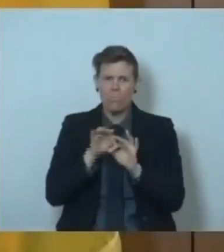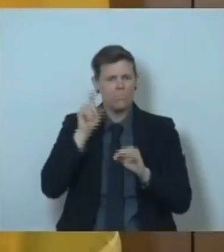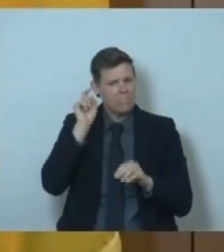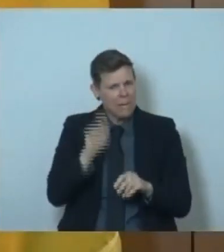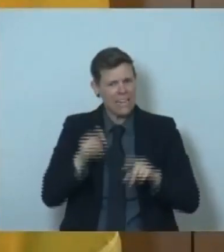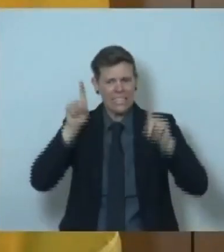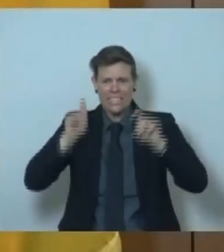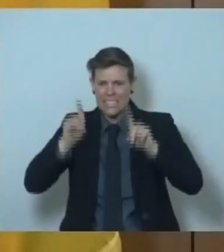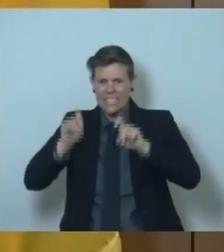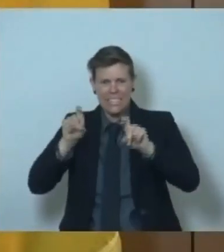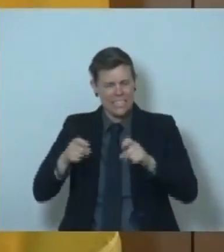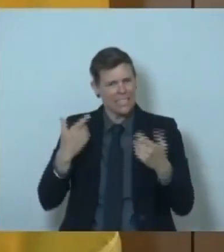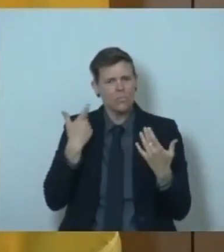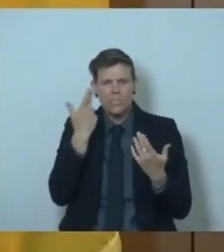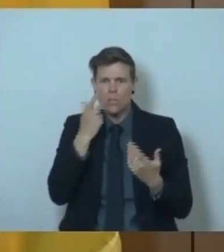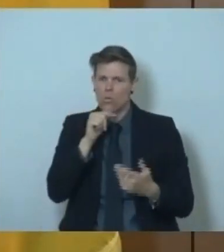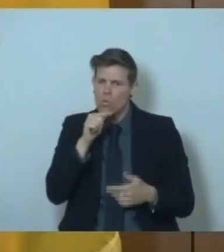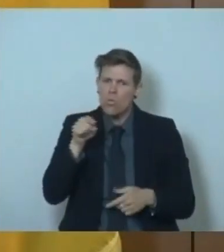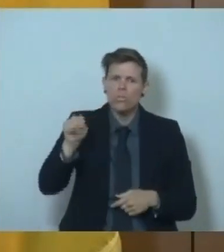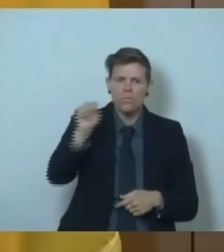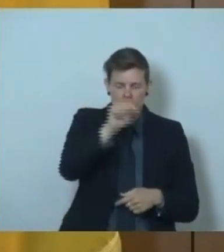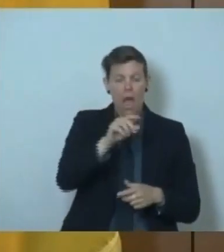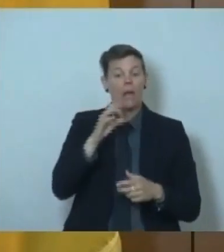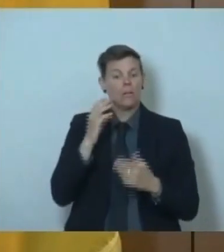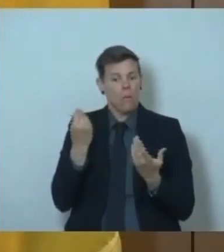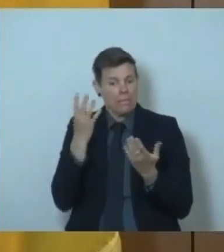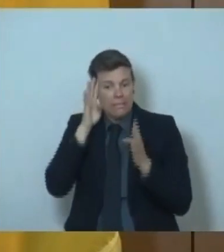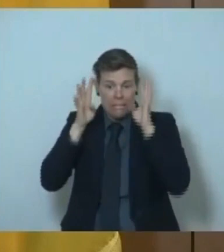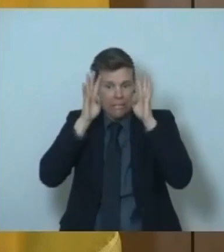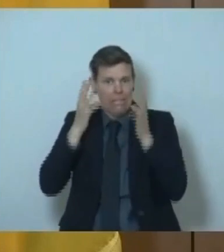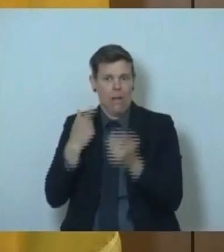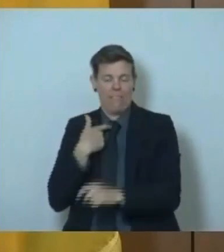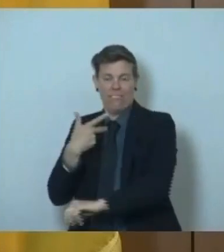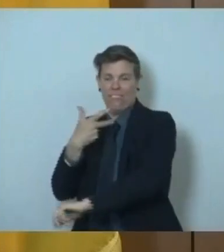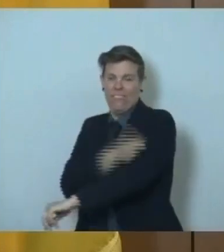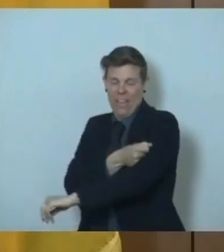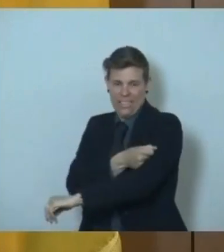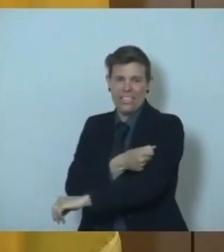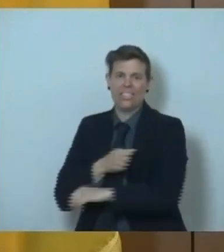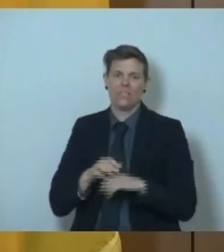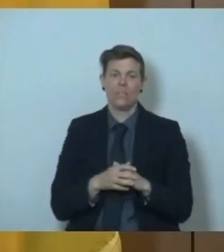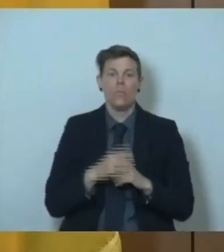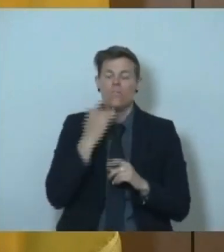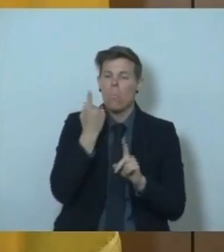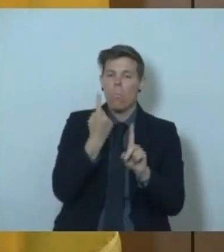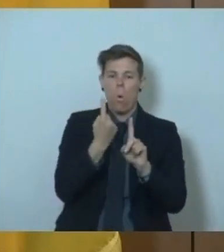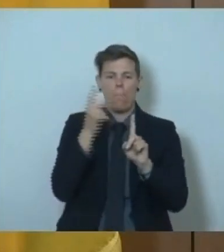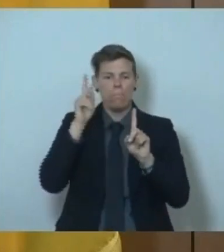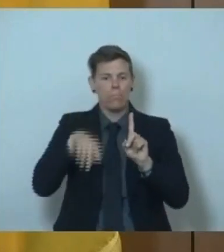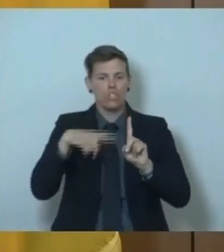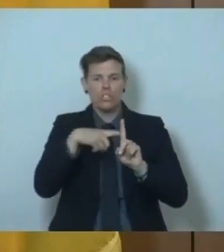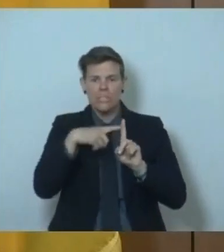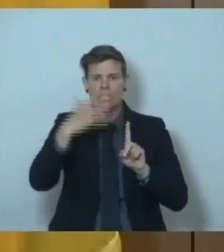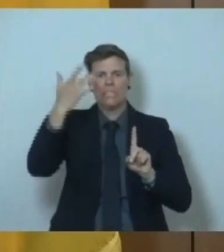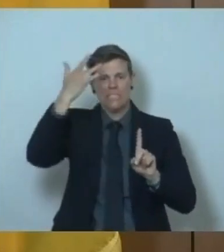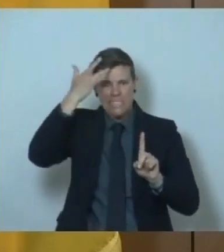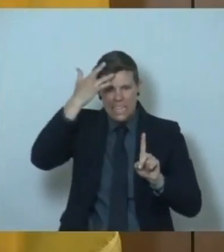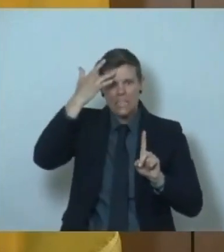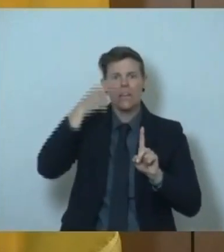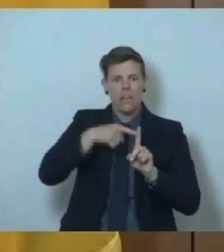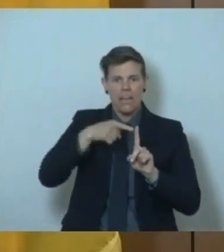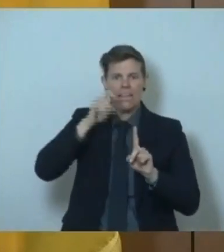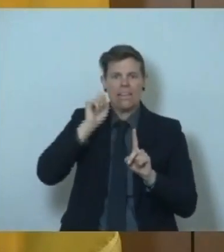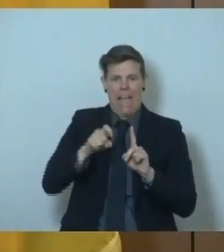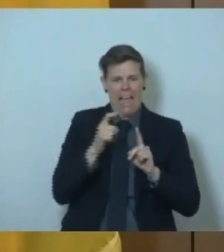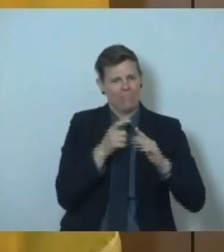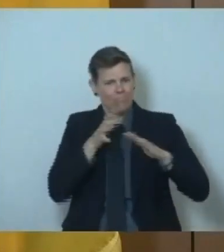virus, isolate individuals and families who are affected or who have a positive case in their household. We have to be very clear that the quicker